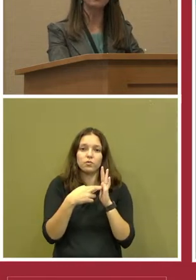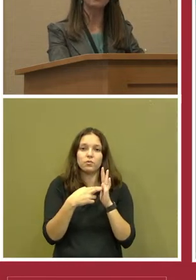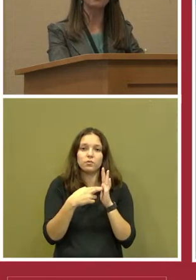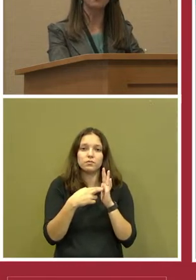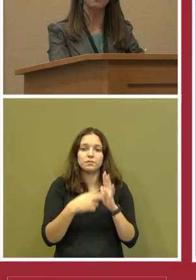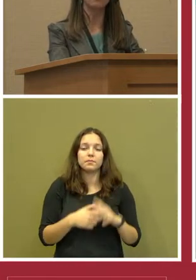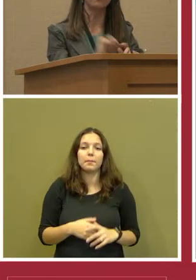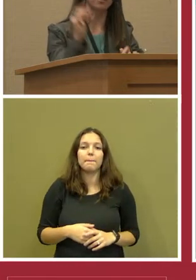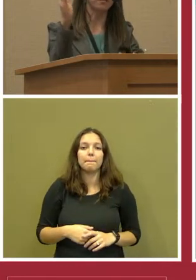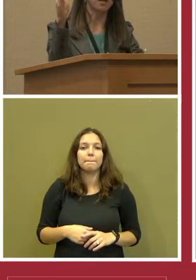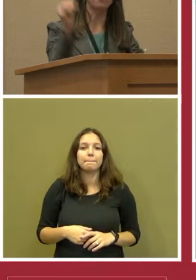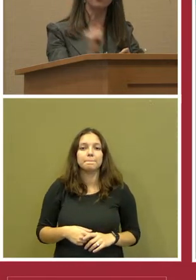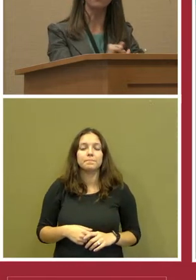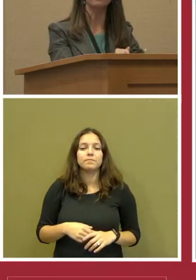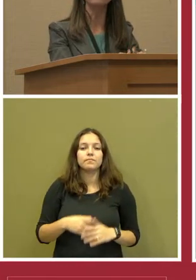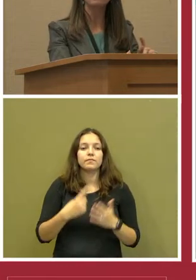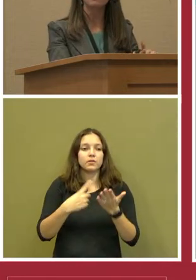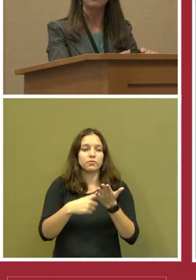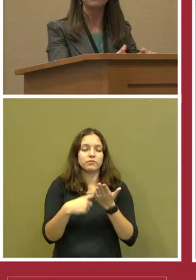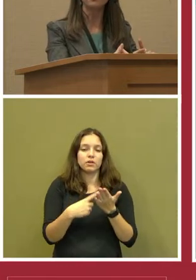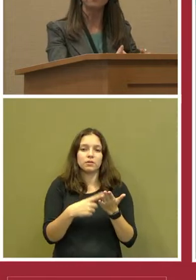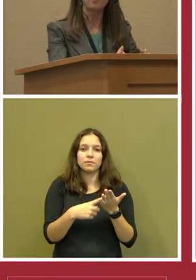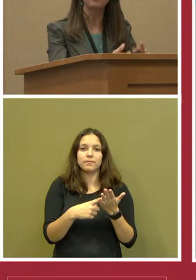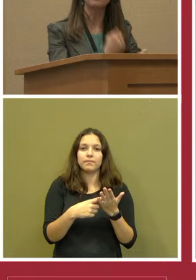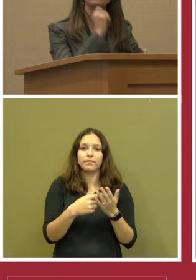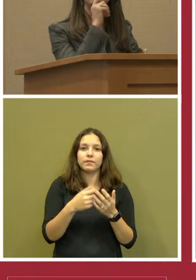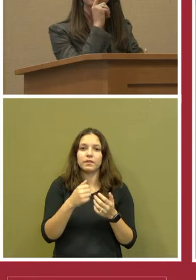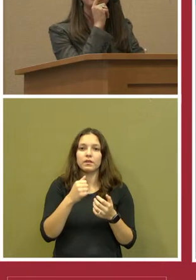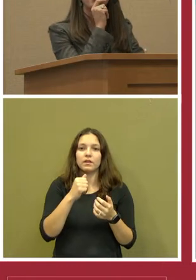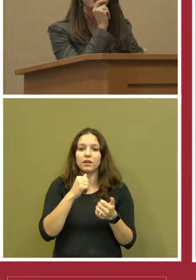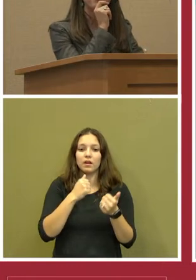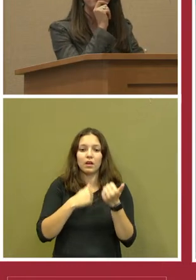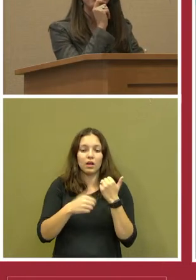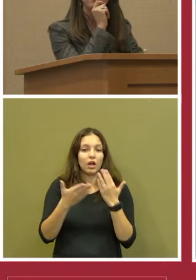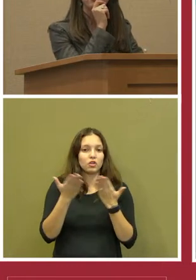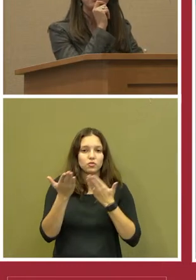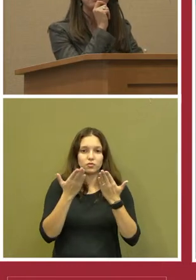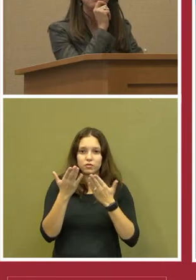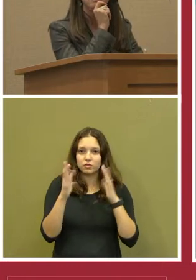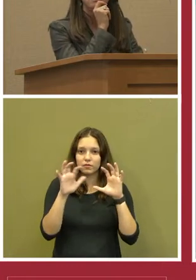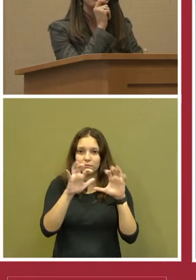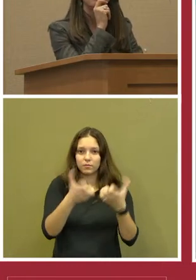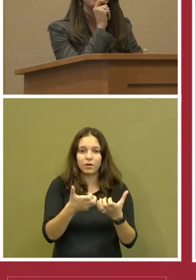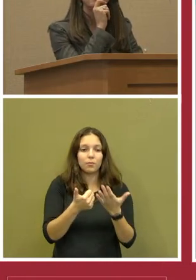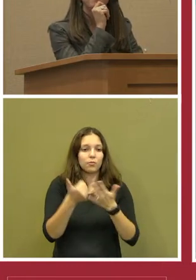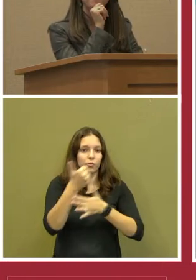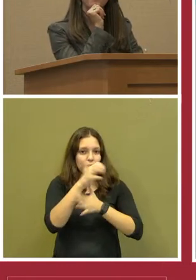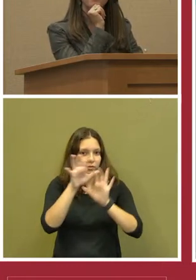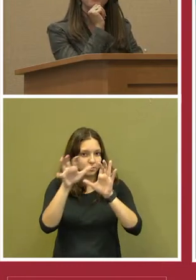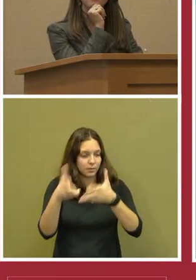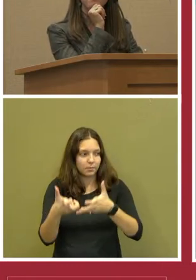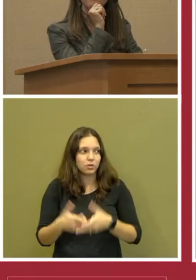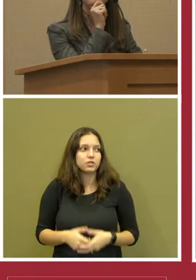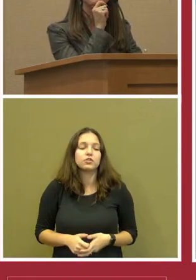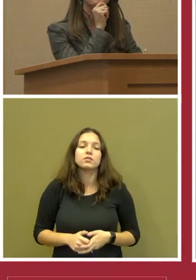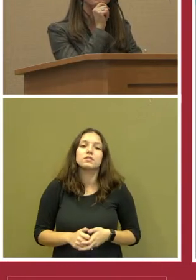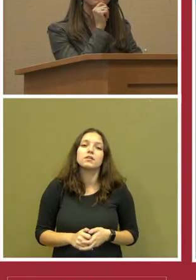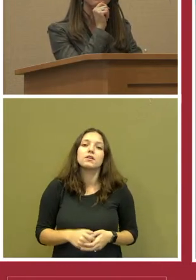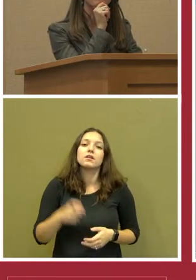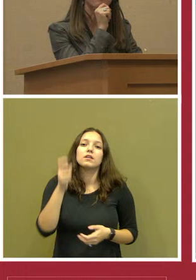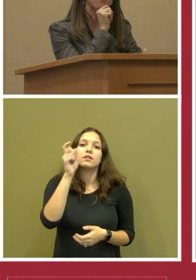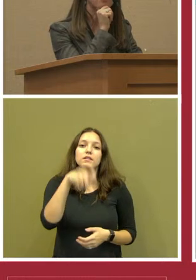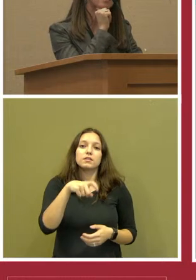of them we've sort of talked about as far as underserved populations and our priority populations, and that there needs